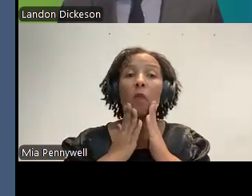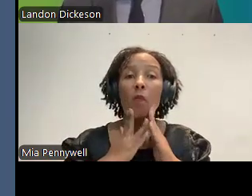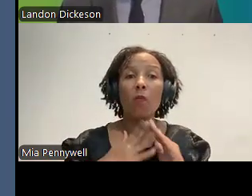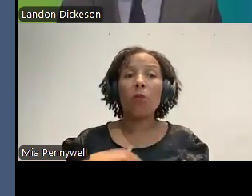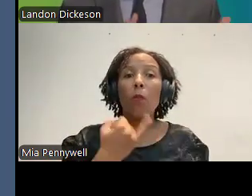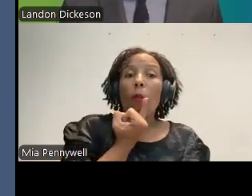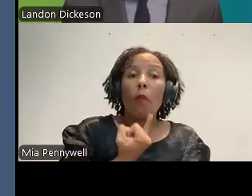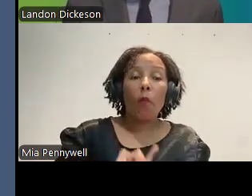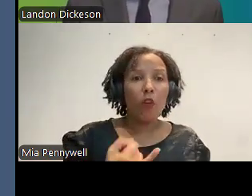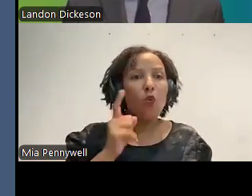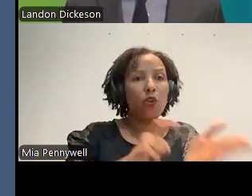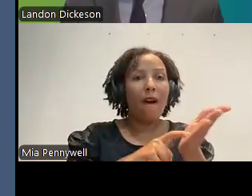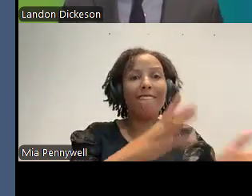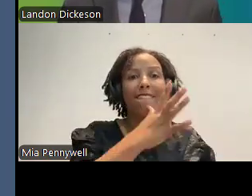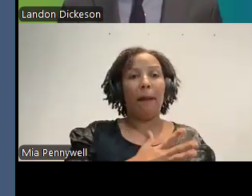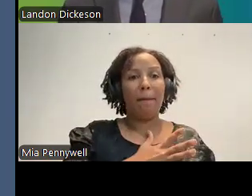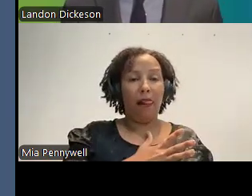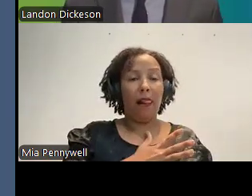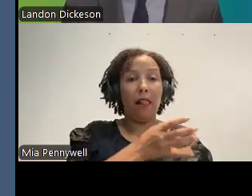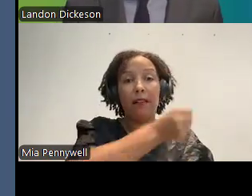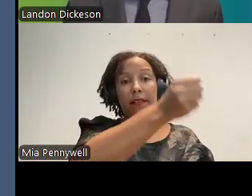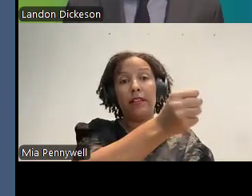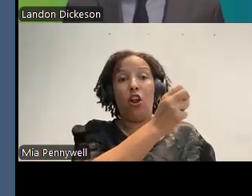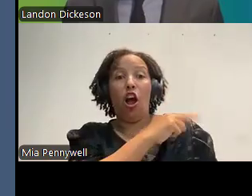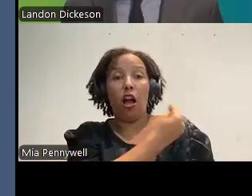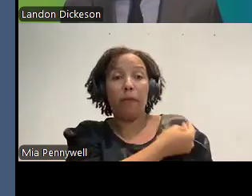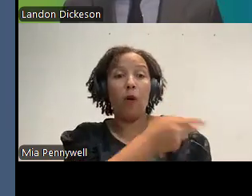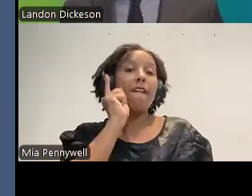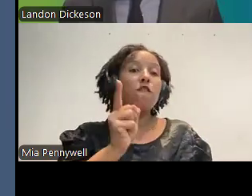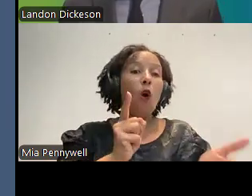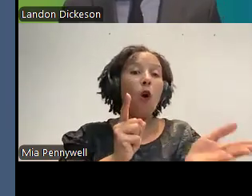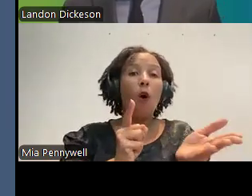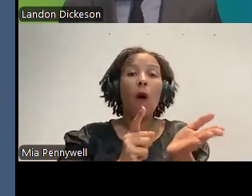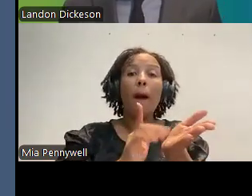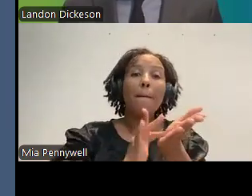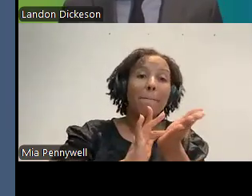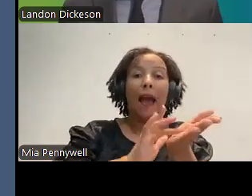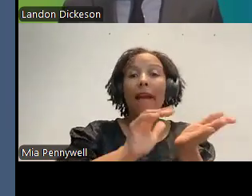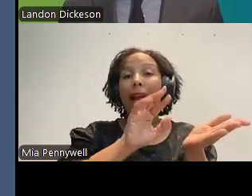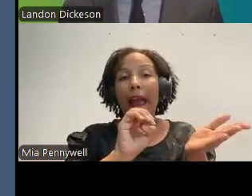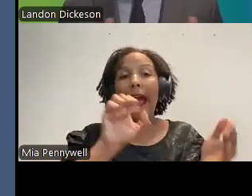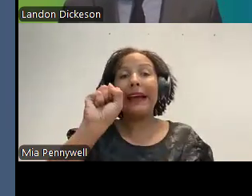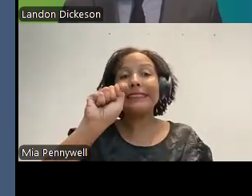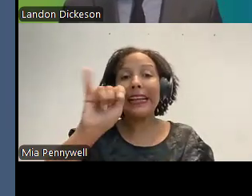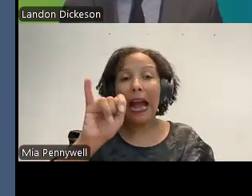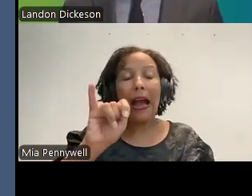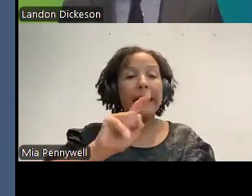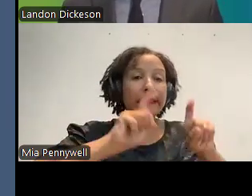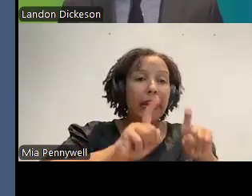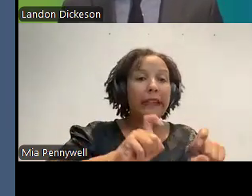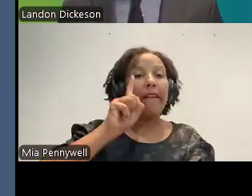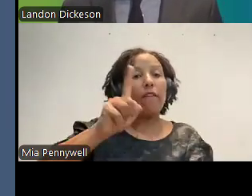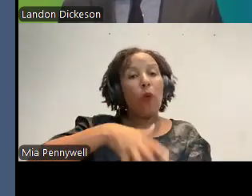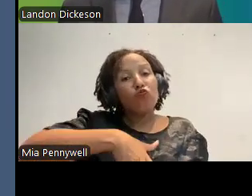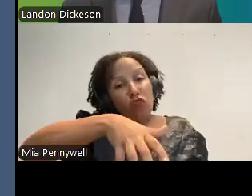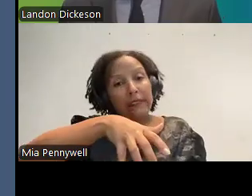females are taken to the hospital for medical care or for STI testing and medications for pregnancies, things of